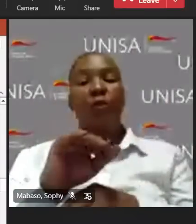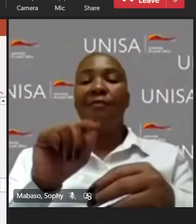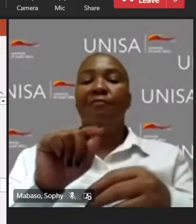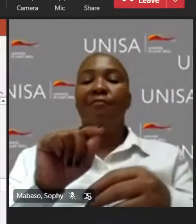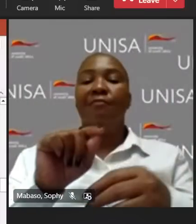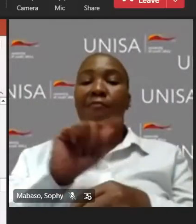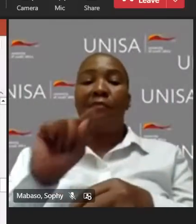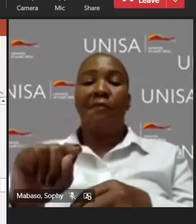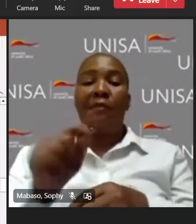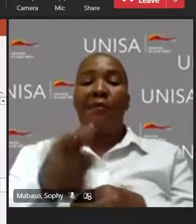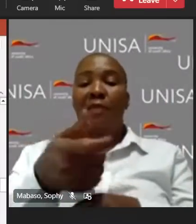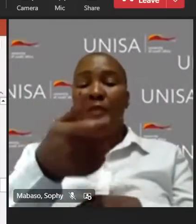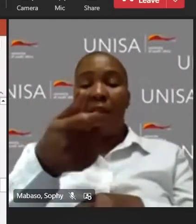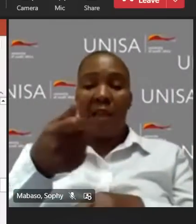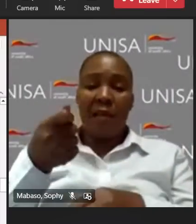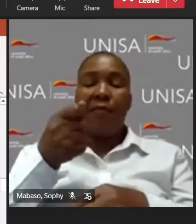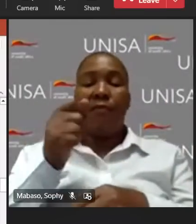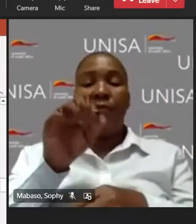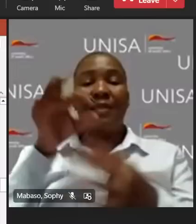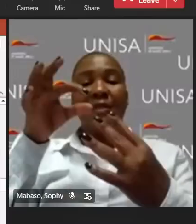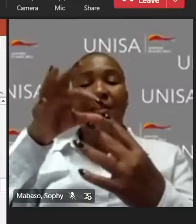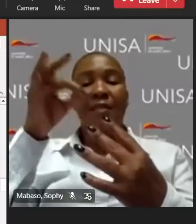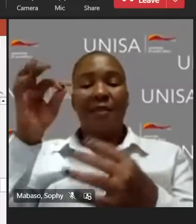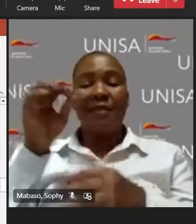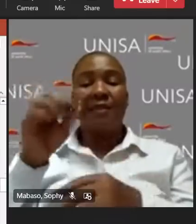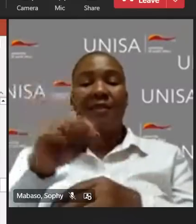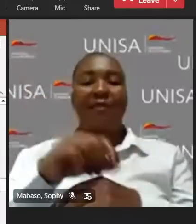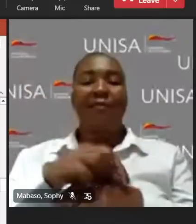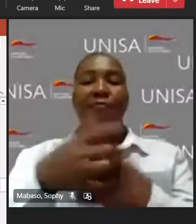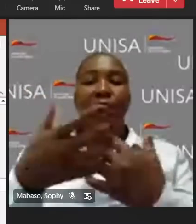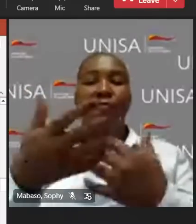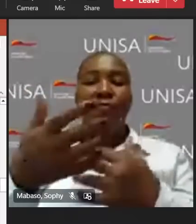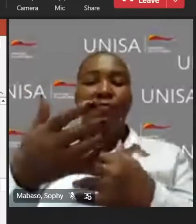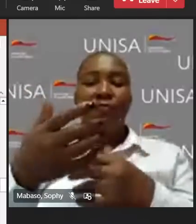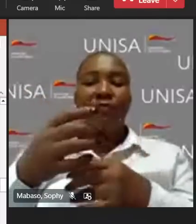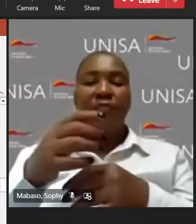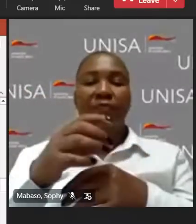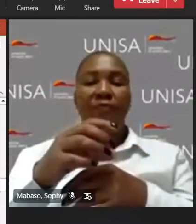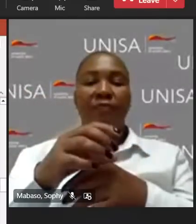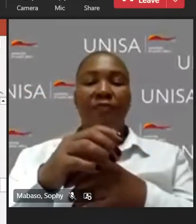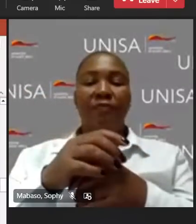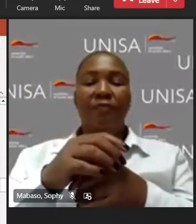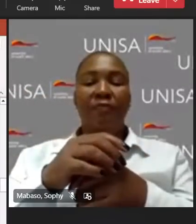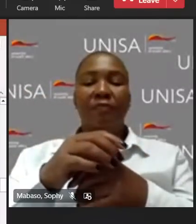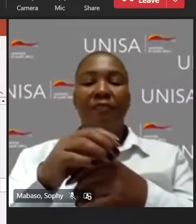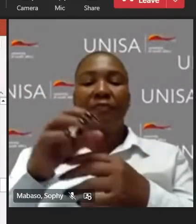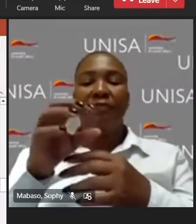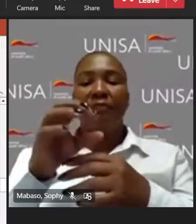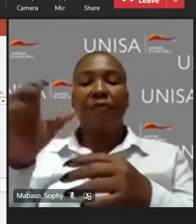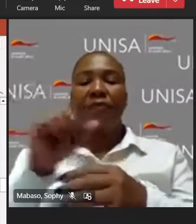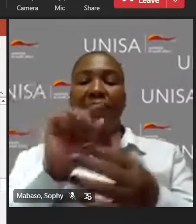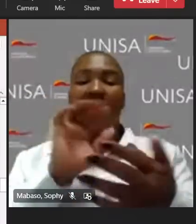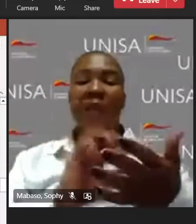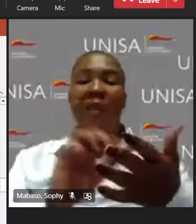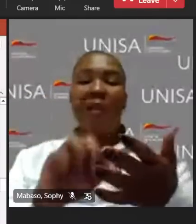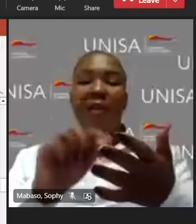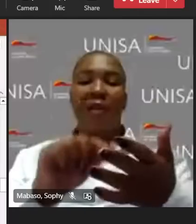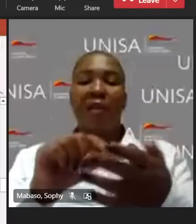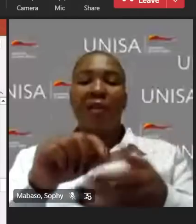and select cardless, and then you usually type